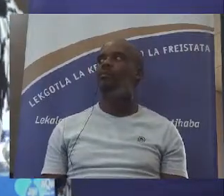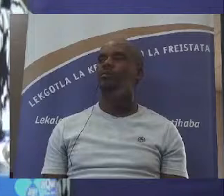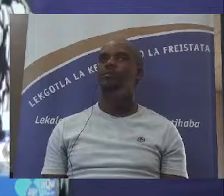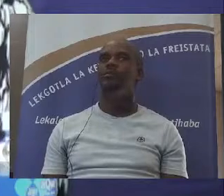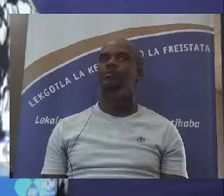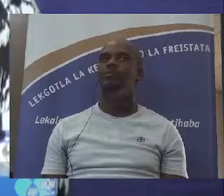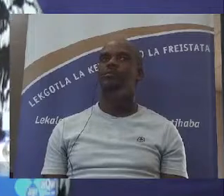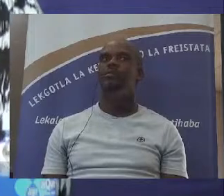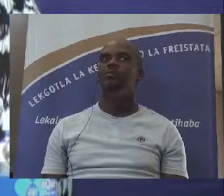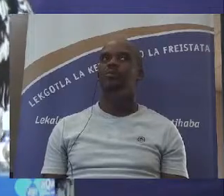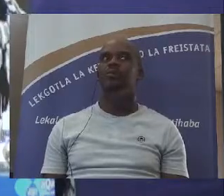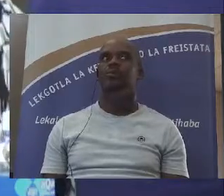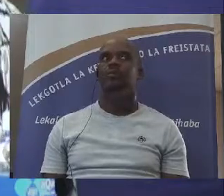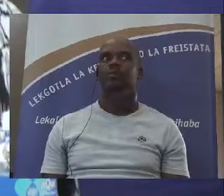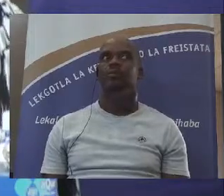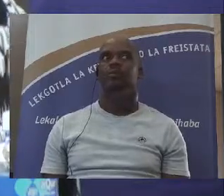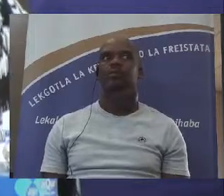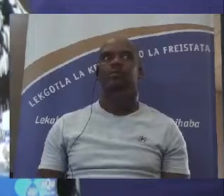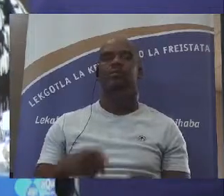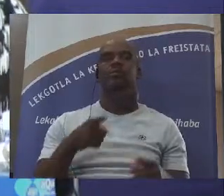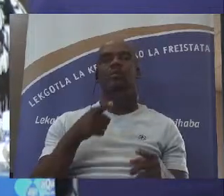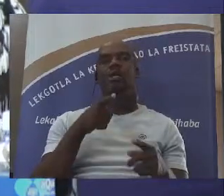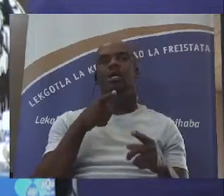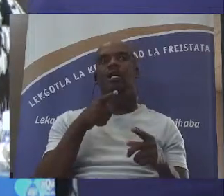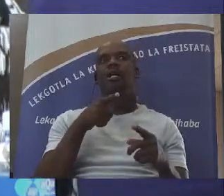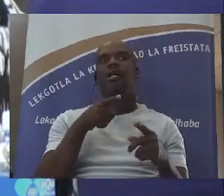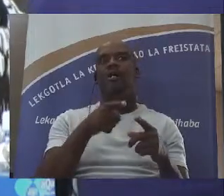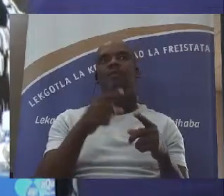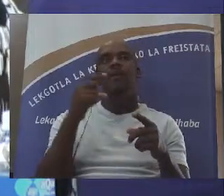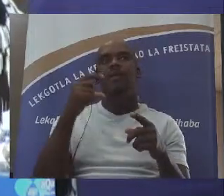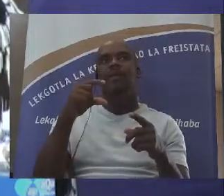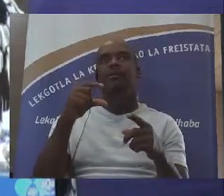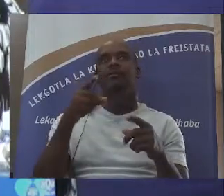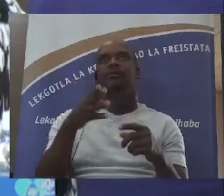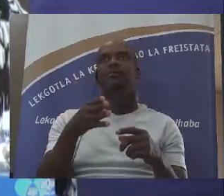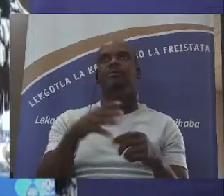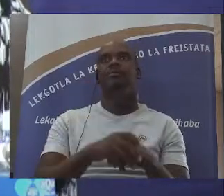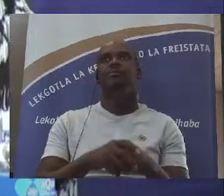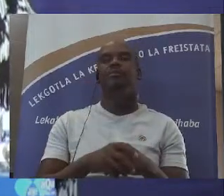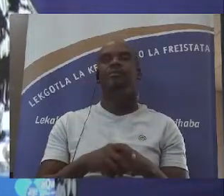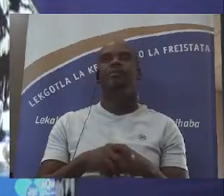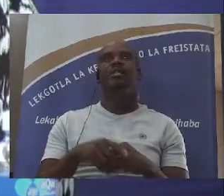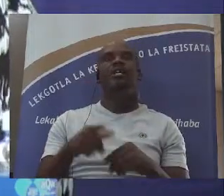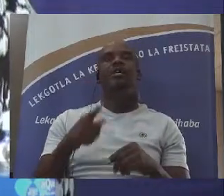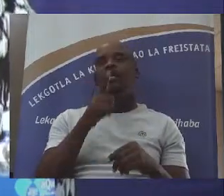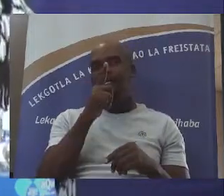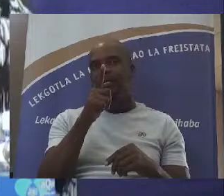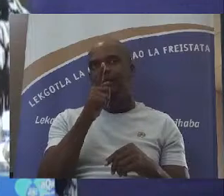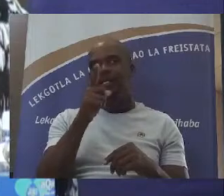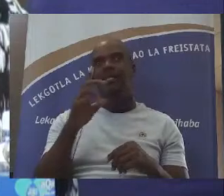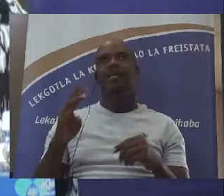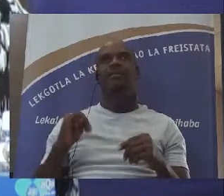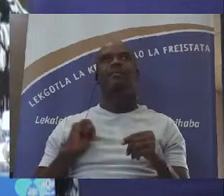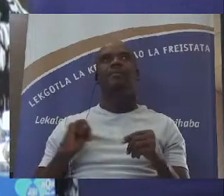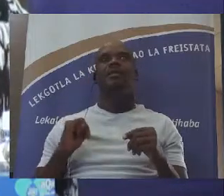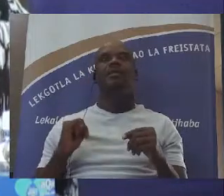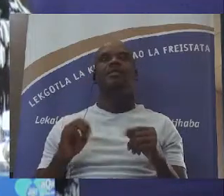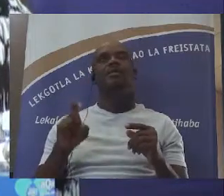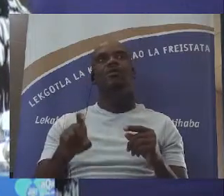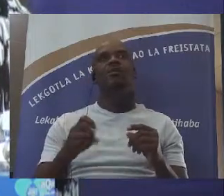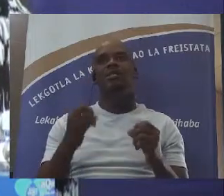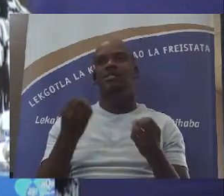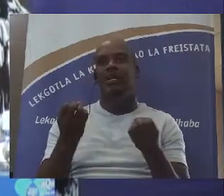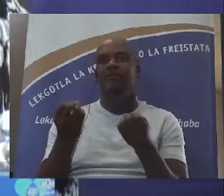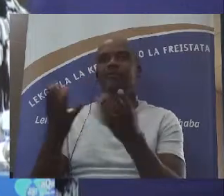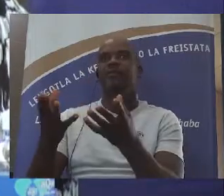So under the granting and the duration of the reconnaissance permit, we are saying the minister must grant the permit if